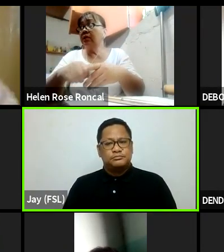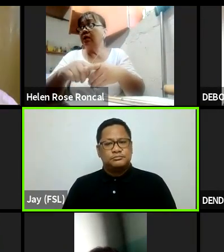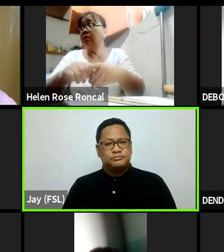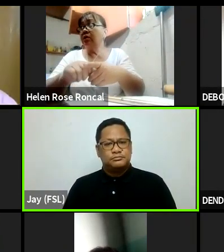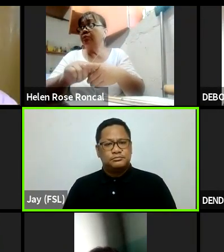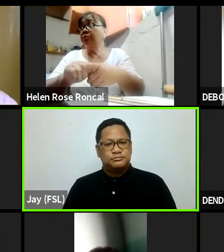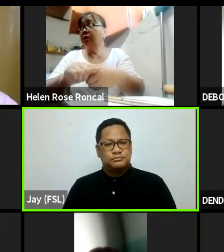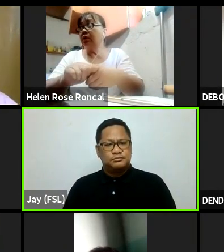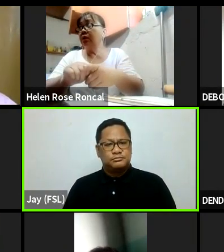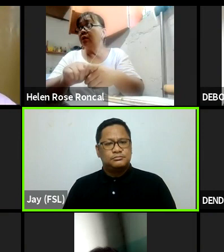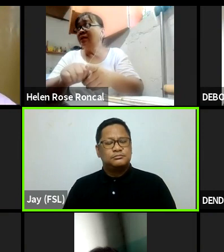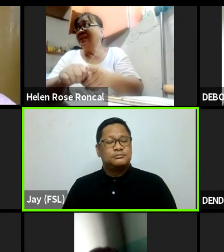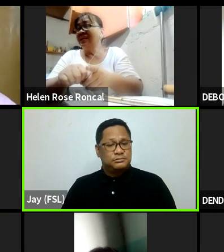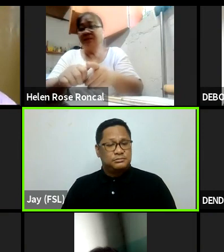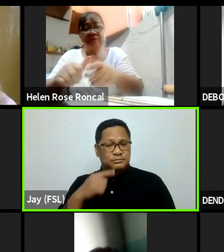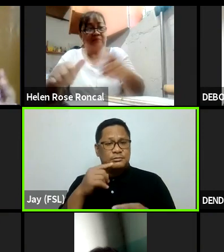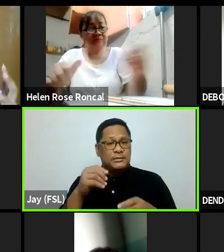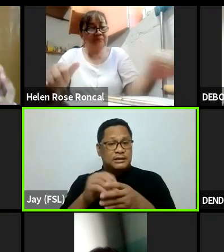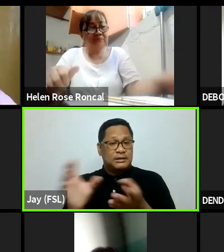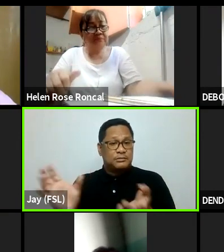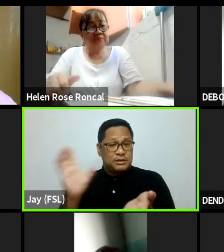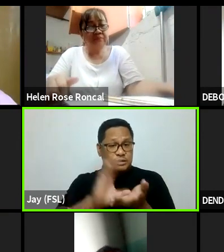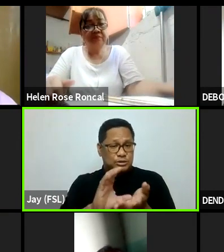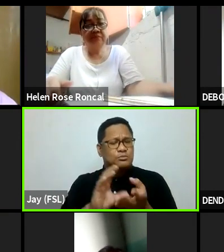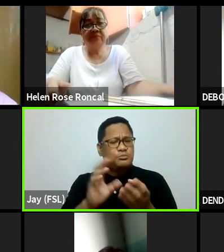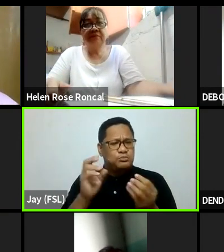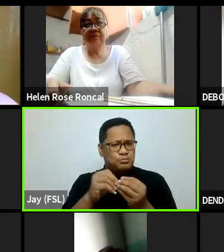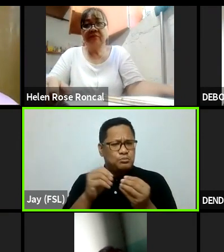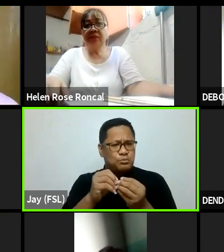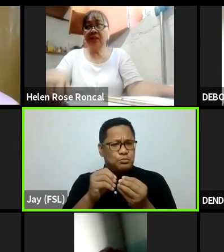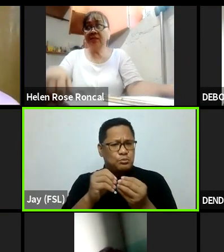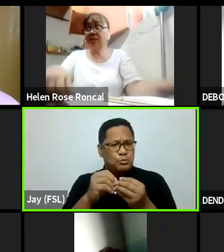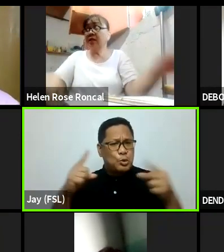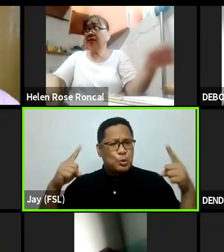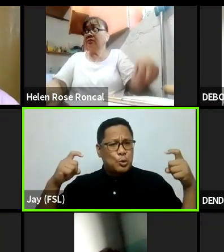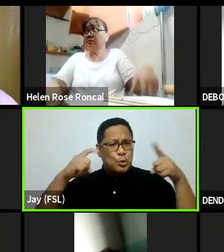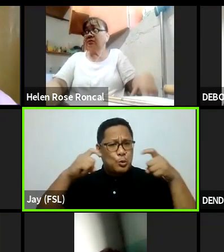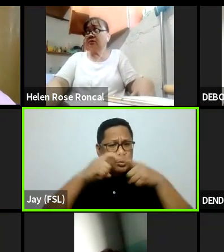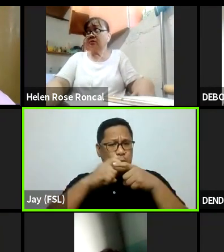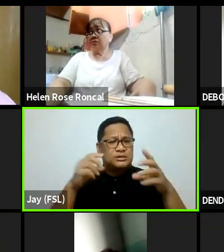larger in capitalization, more complex in business operation,